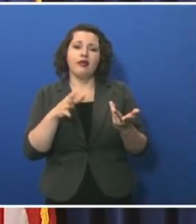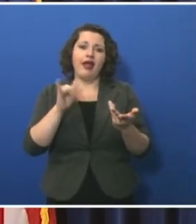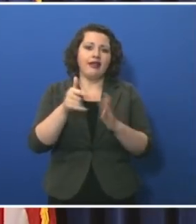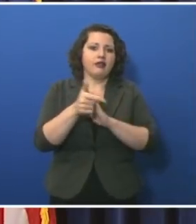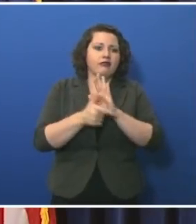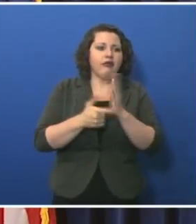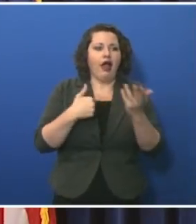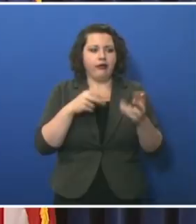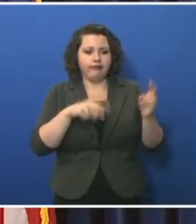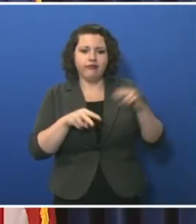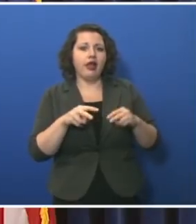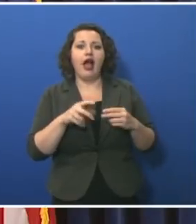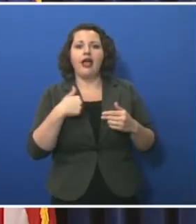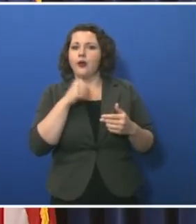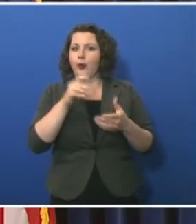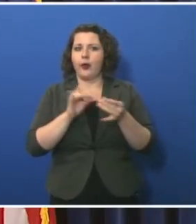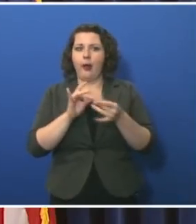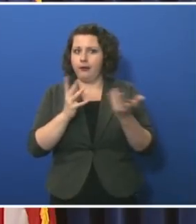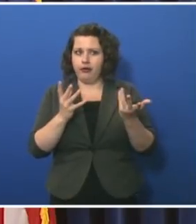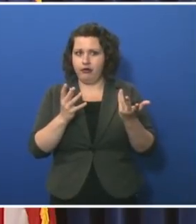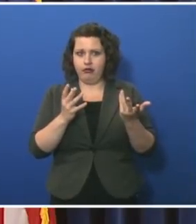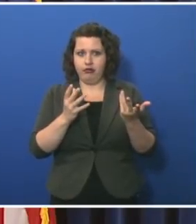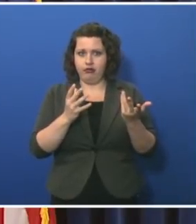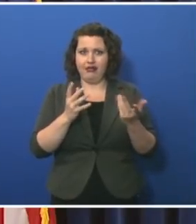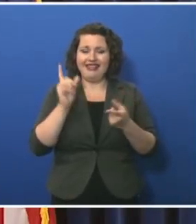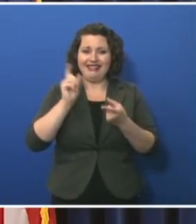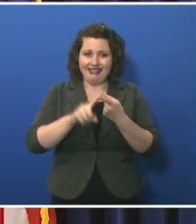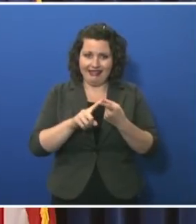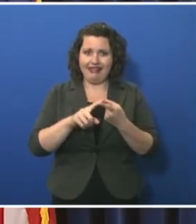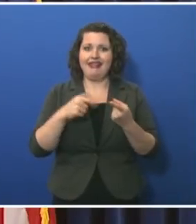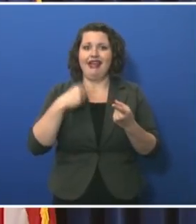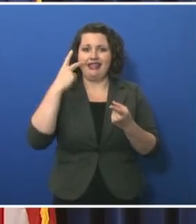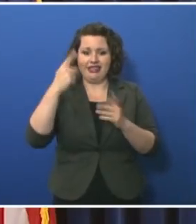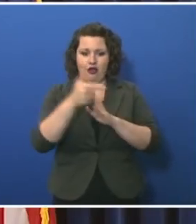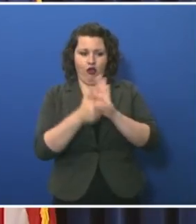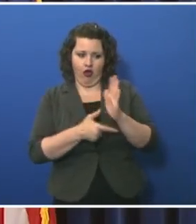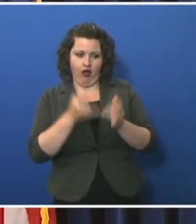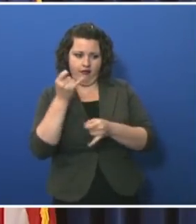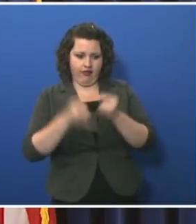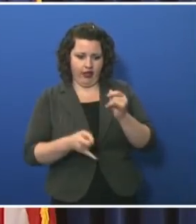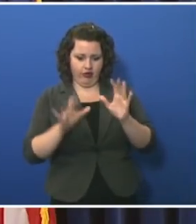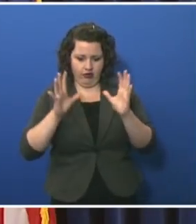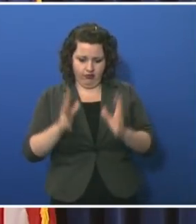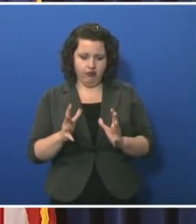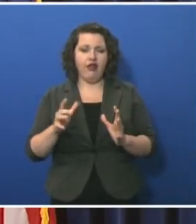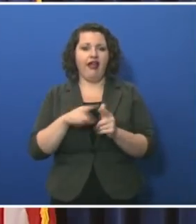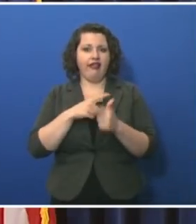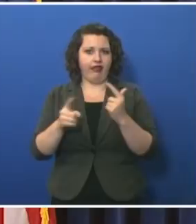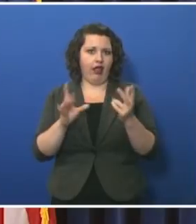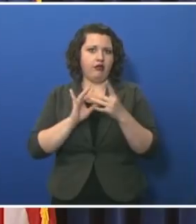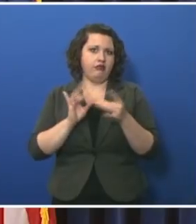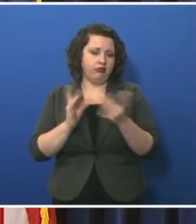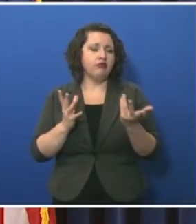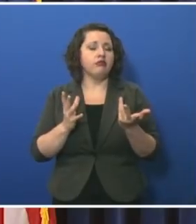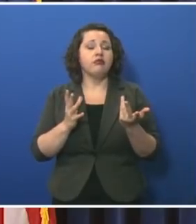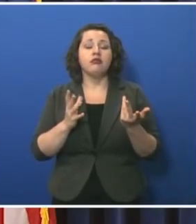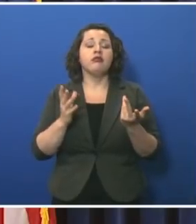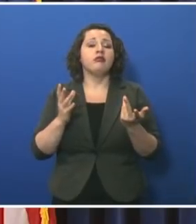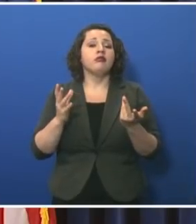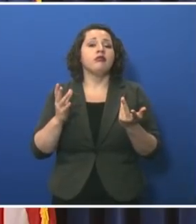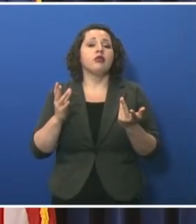practice of mine not to comment on legislation until I see it in its final form, and this applies to that as well. So I know they're